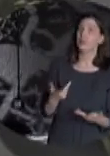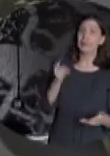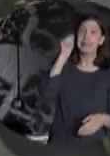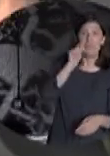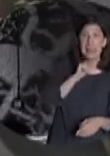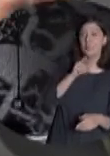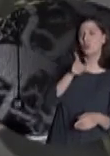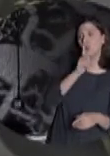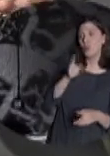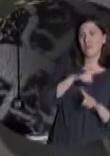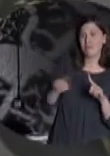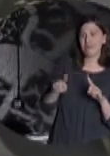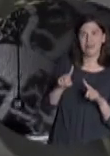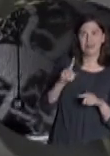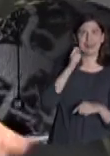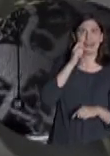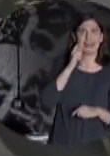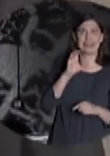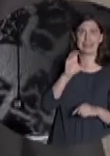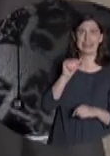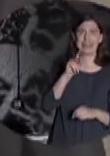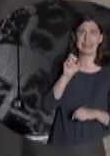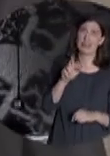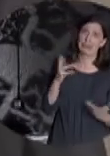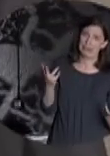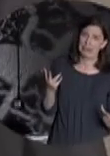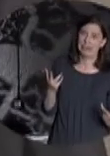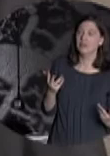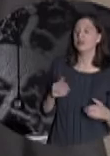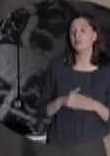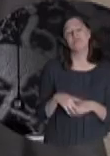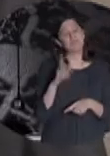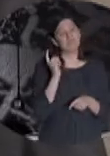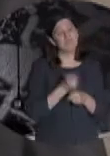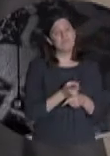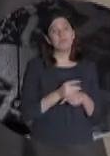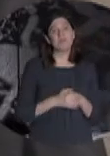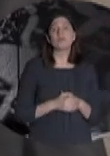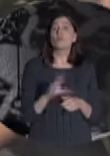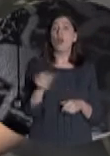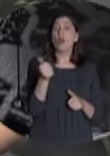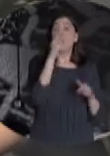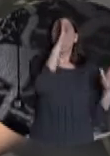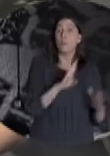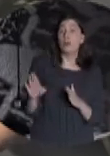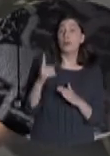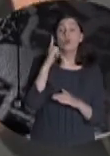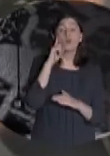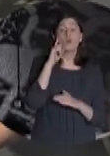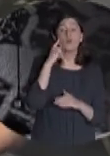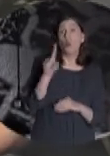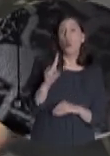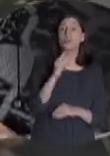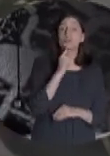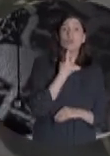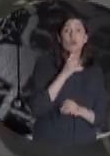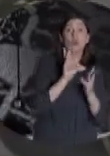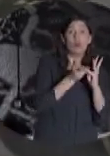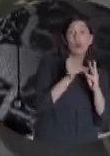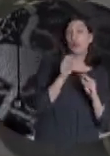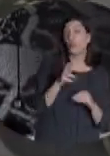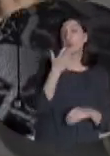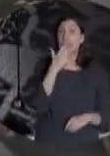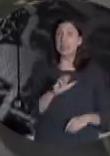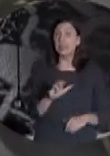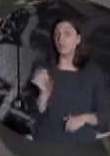cancer. Absolutely. So the trade-off right there. Yeah. Now, what are some other ways we can prepare ourselves, whether it's severe weather with storms or with